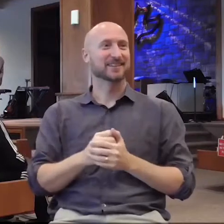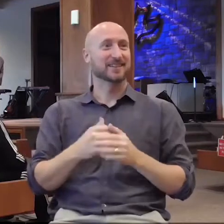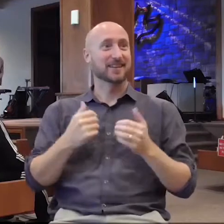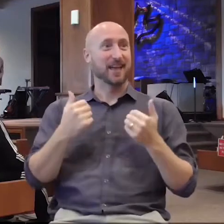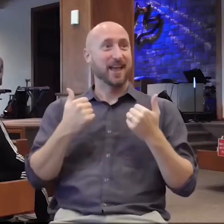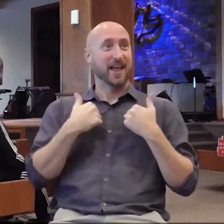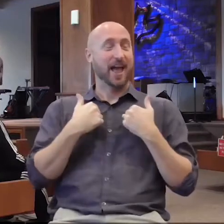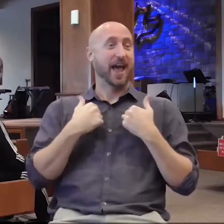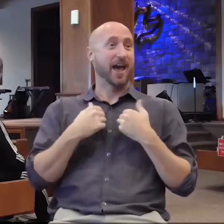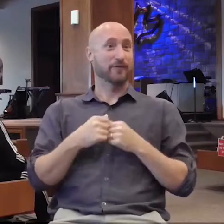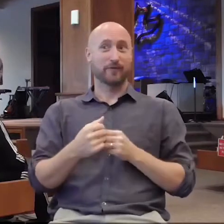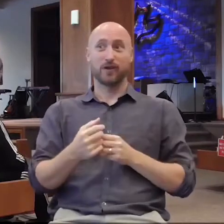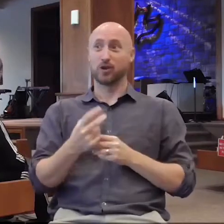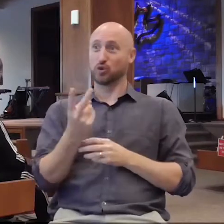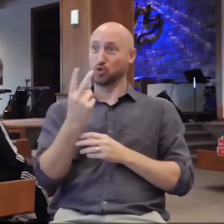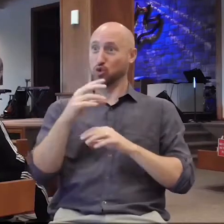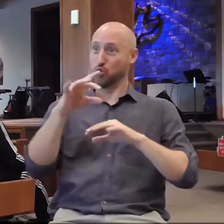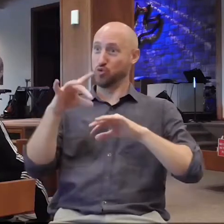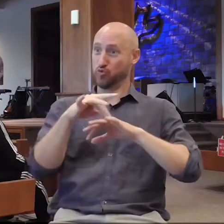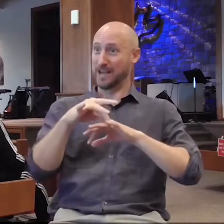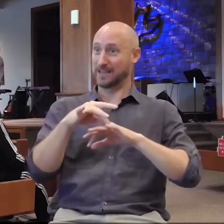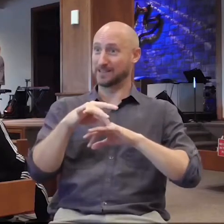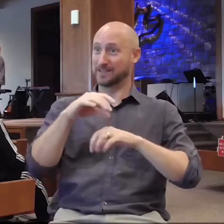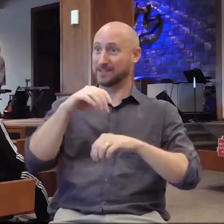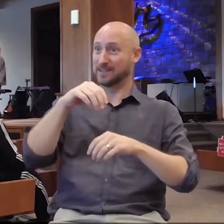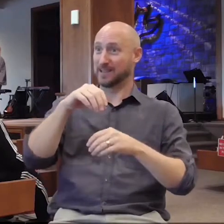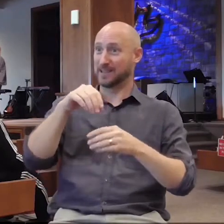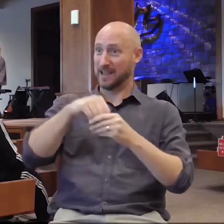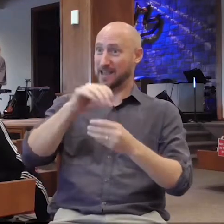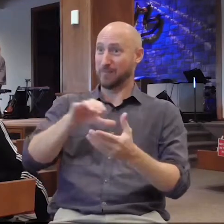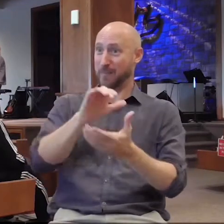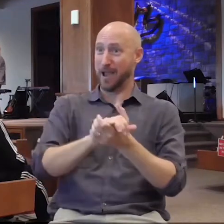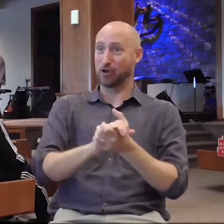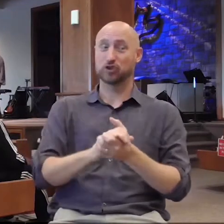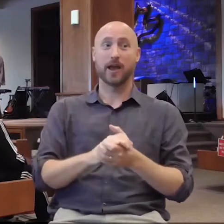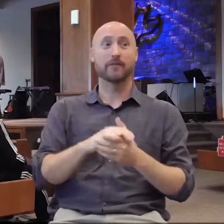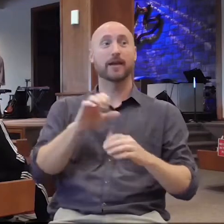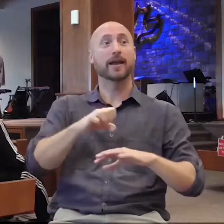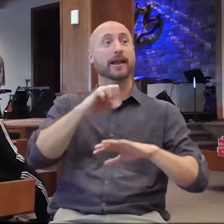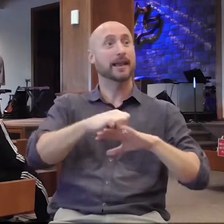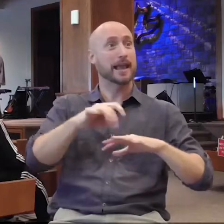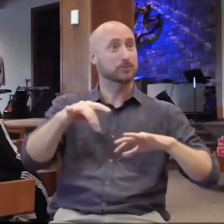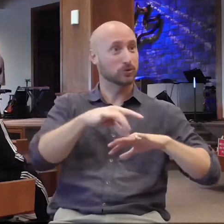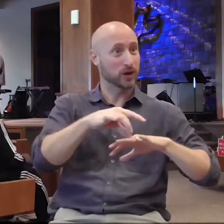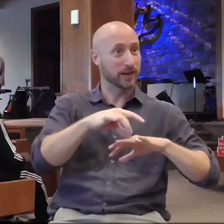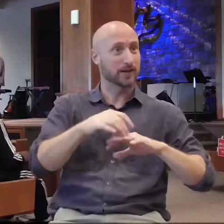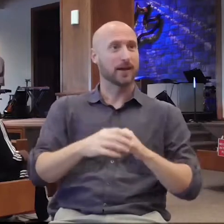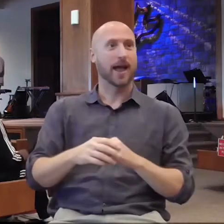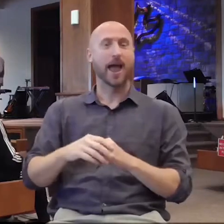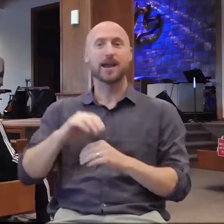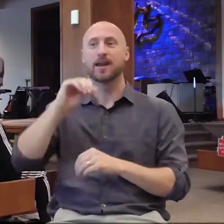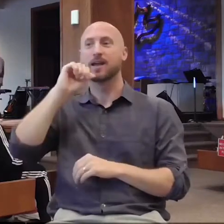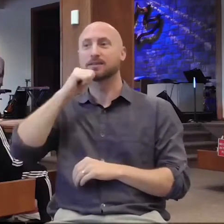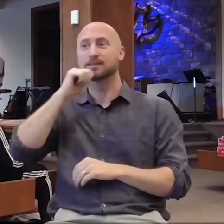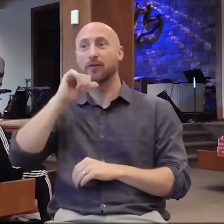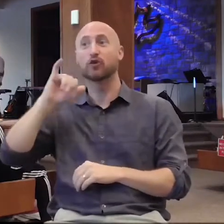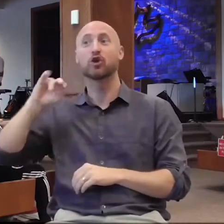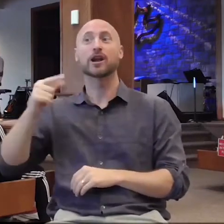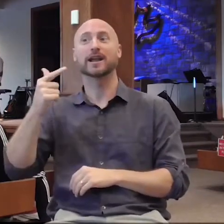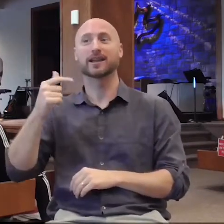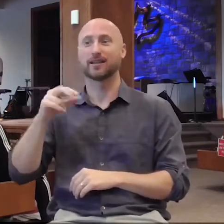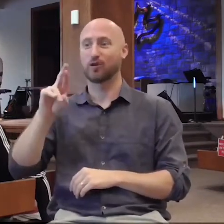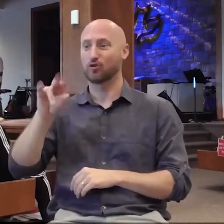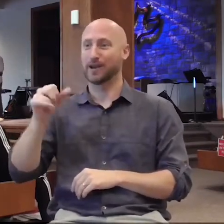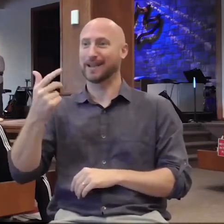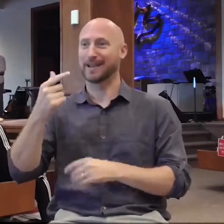know, when the Lord wants to talk about a relationship that's passionate, he talks about a bride and a groom, not the husband and a wife, because all of the things in life come that kind